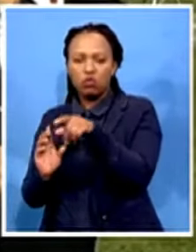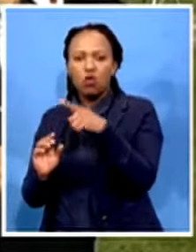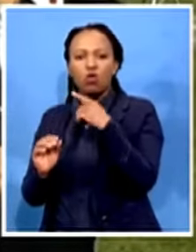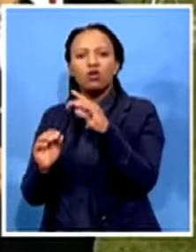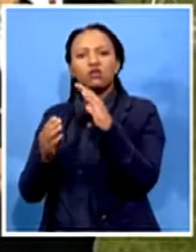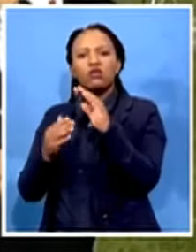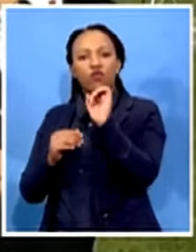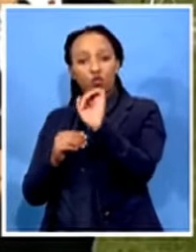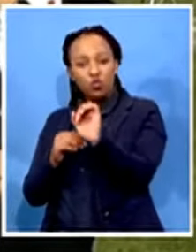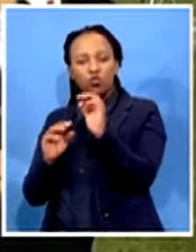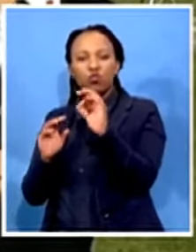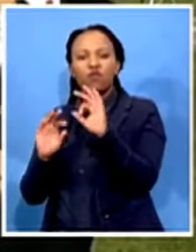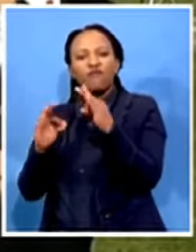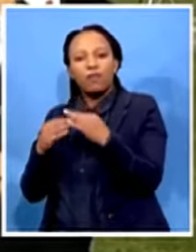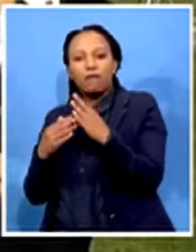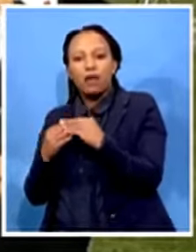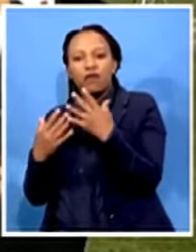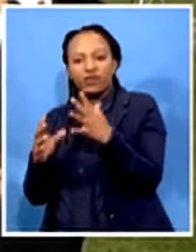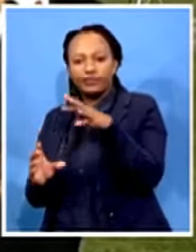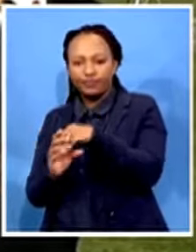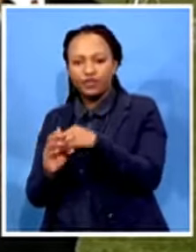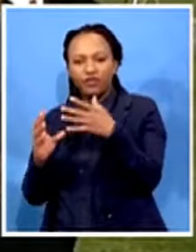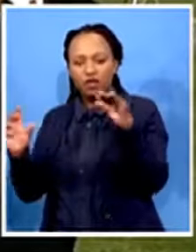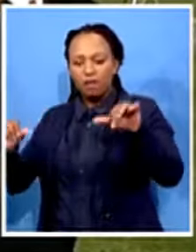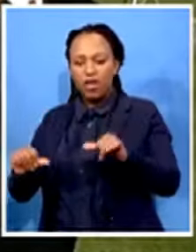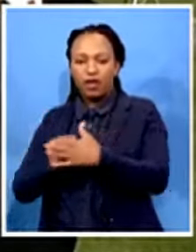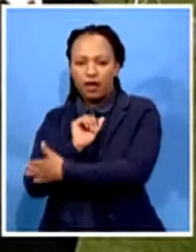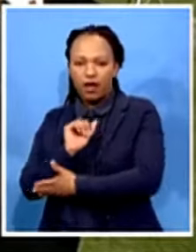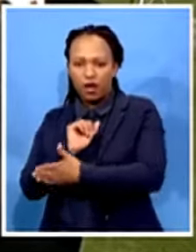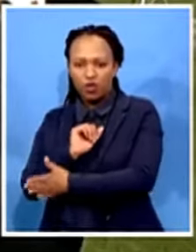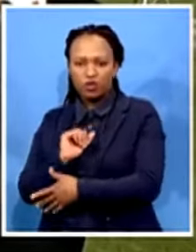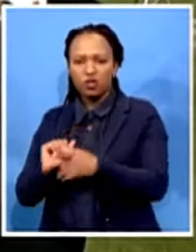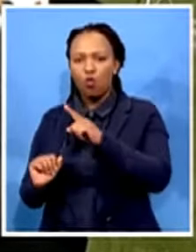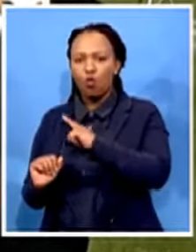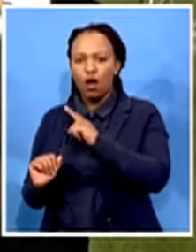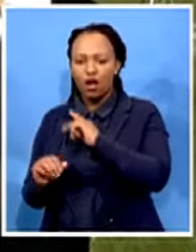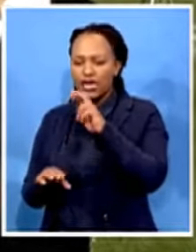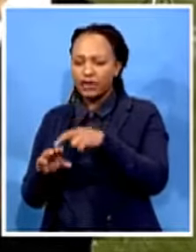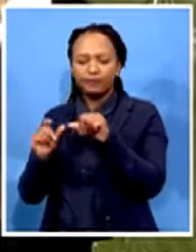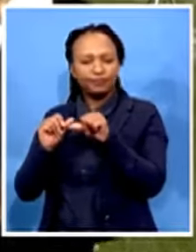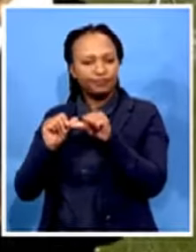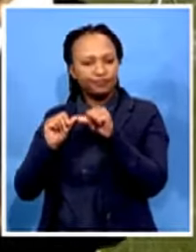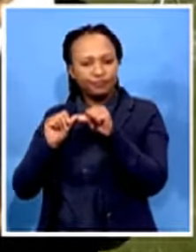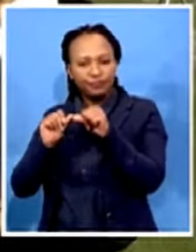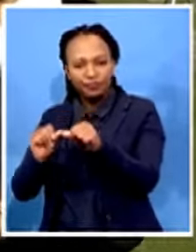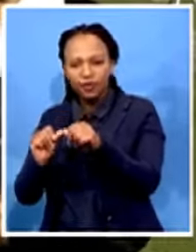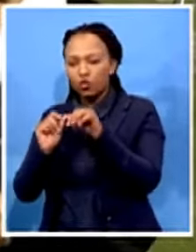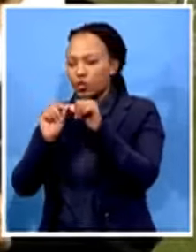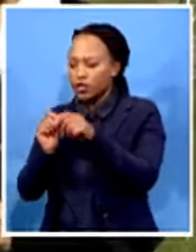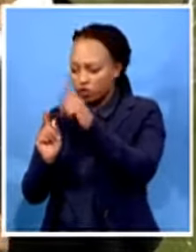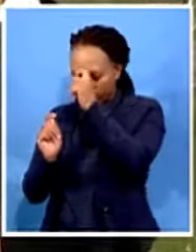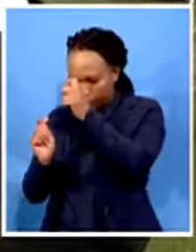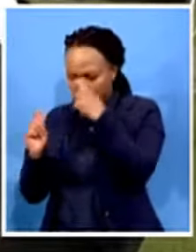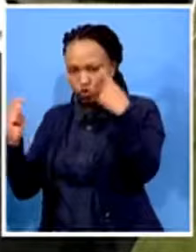back to the country. Why the need to continue honouring them and to making sure that history is not